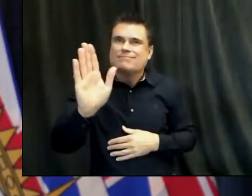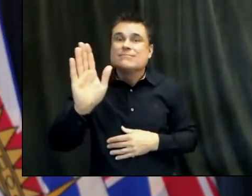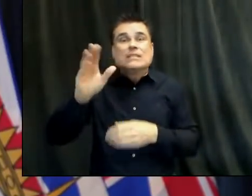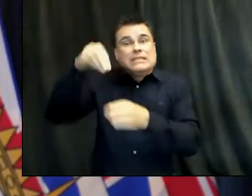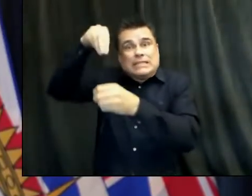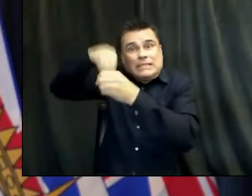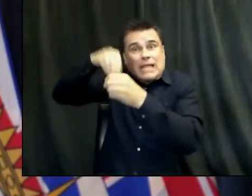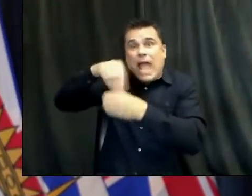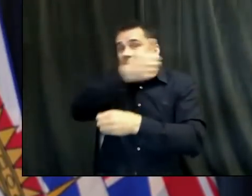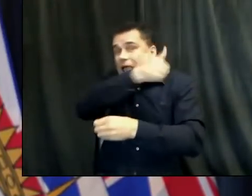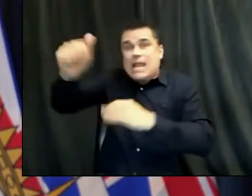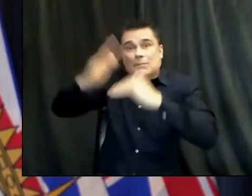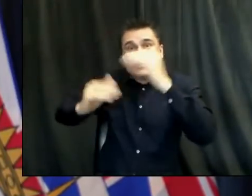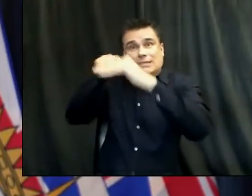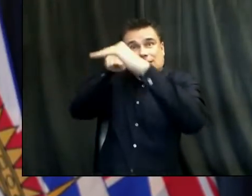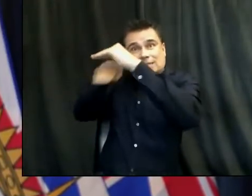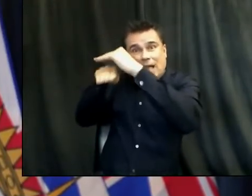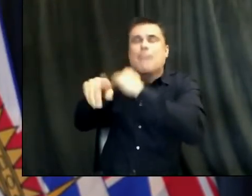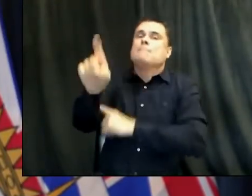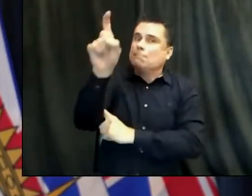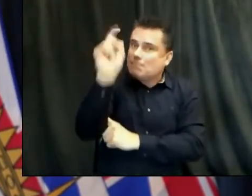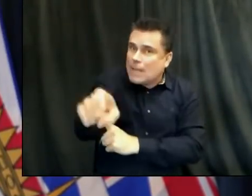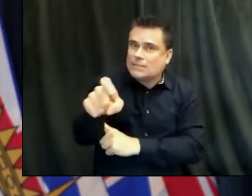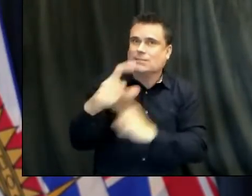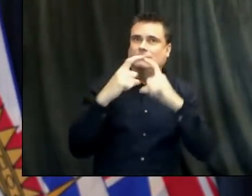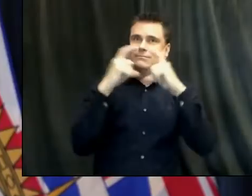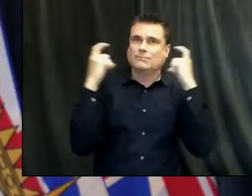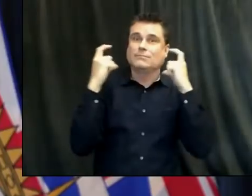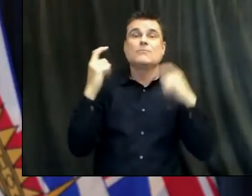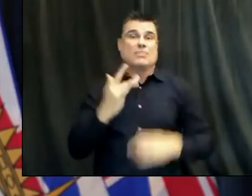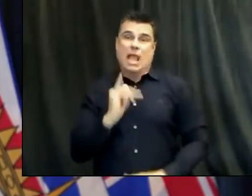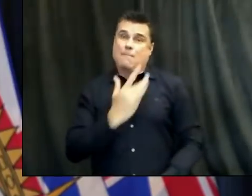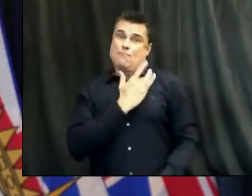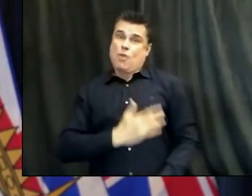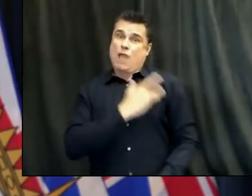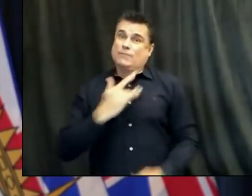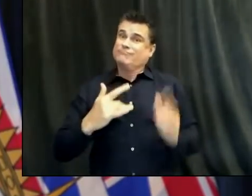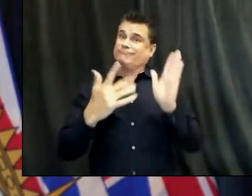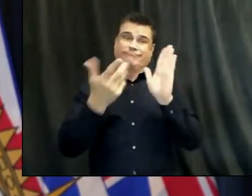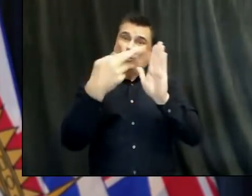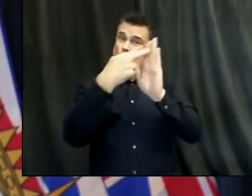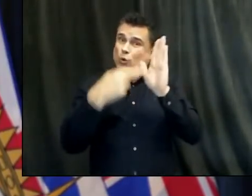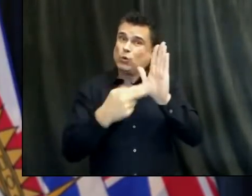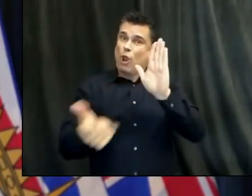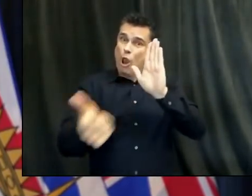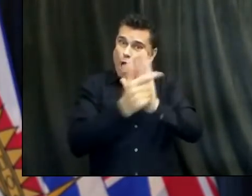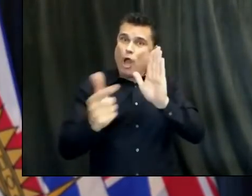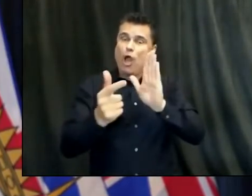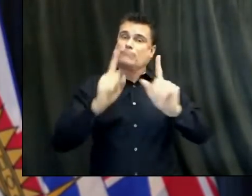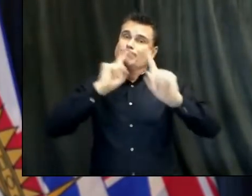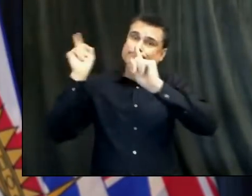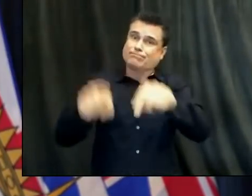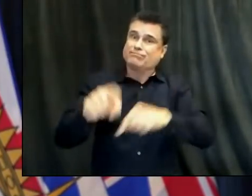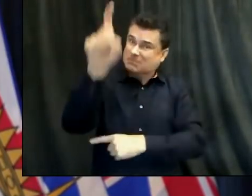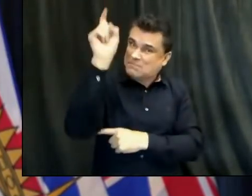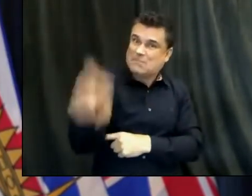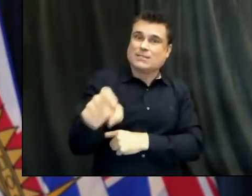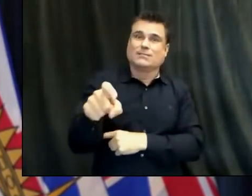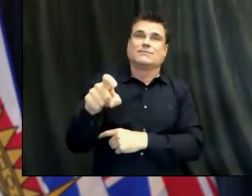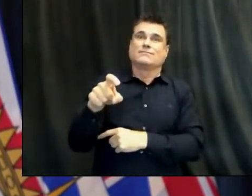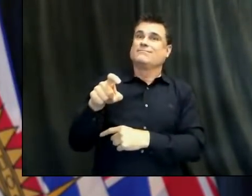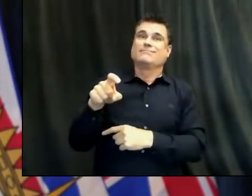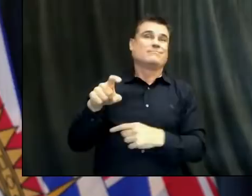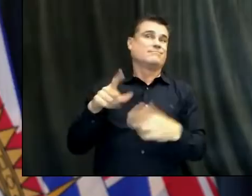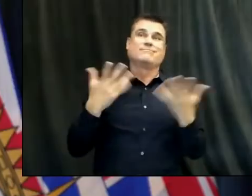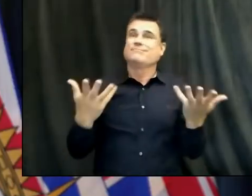is a provincial order that everyone must follow, just as we do things like wearing seatbelts and helmets and following